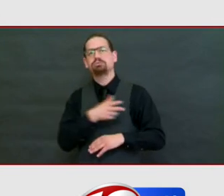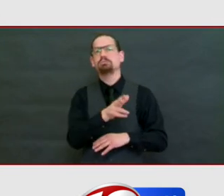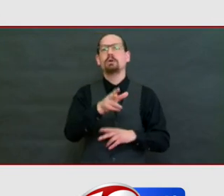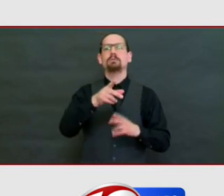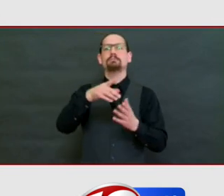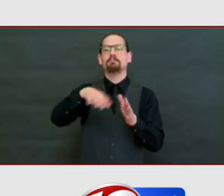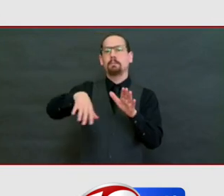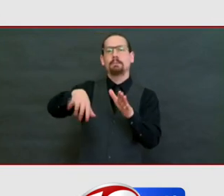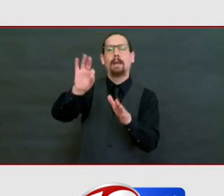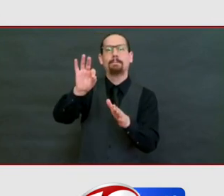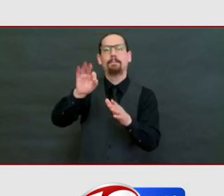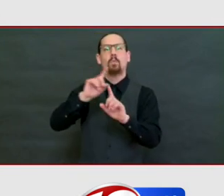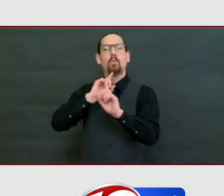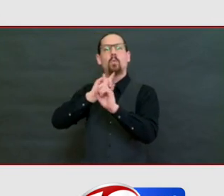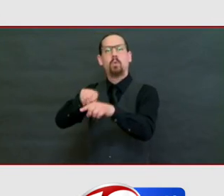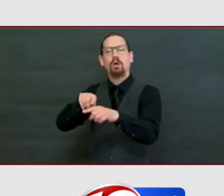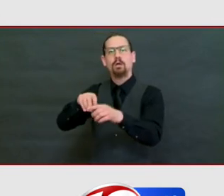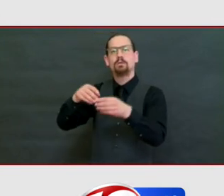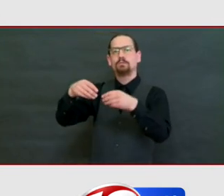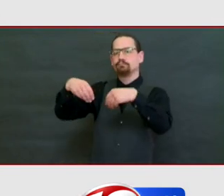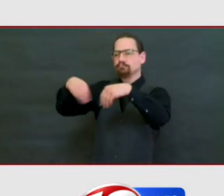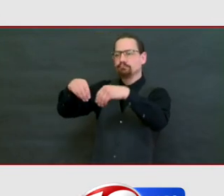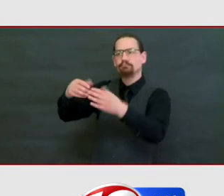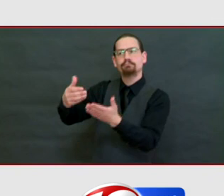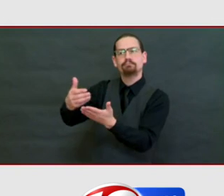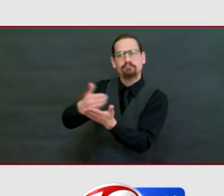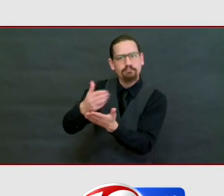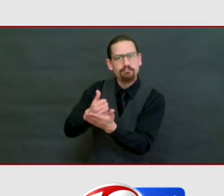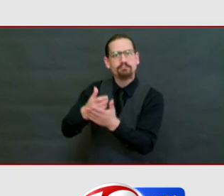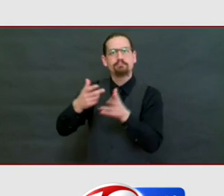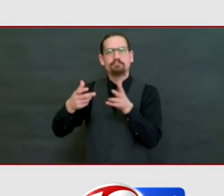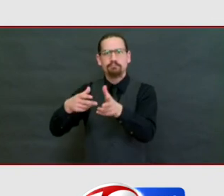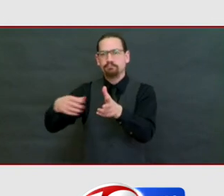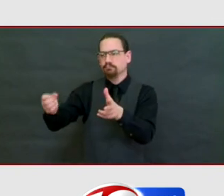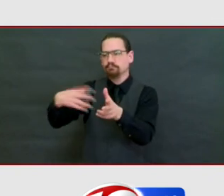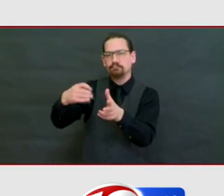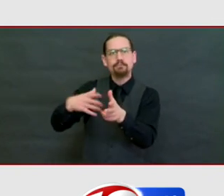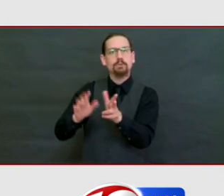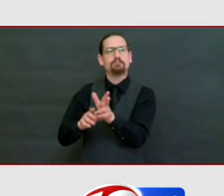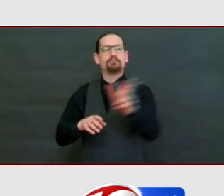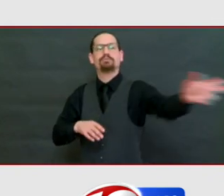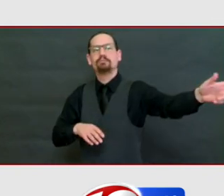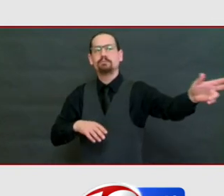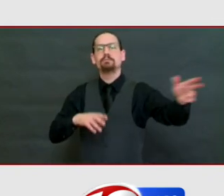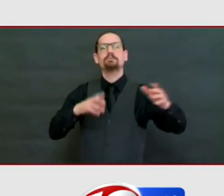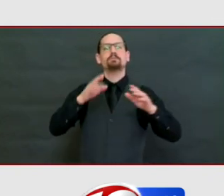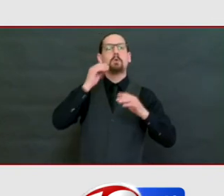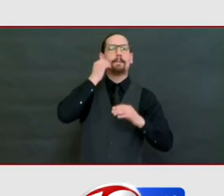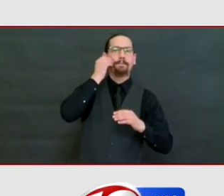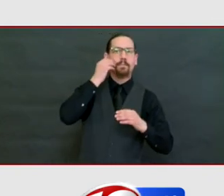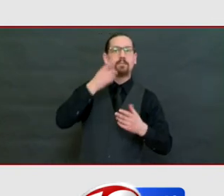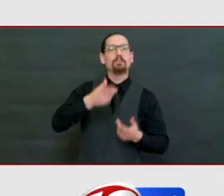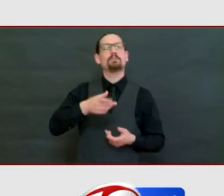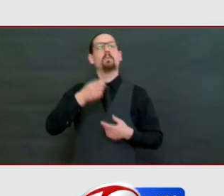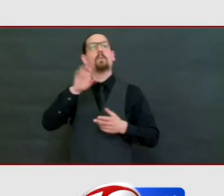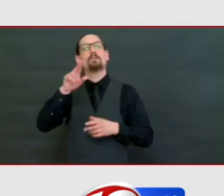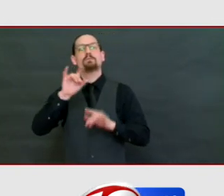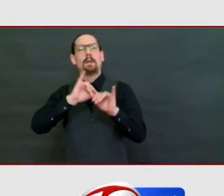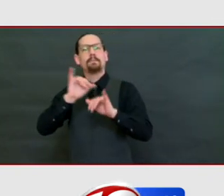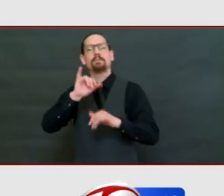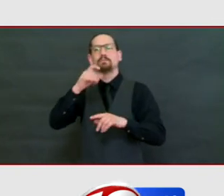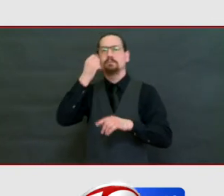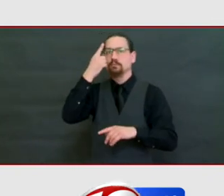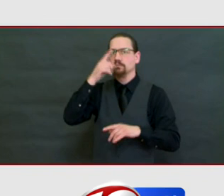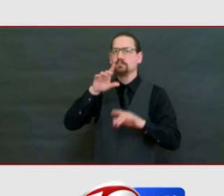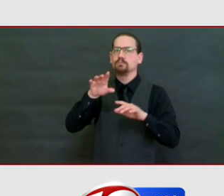at certain retail stores with strict regulations. If you want to get dinner from a restaurant, you're still going to have to rely on takeout